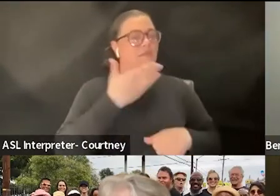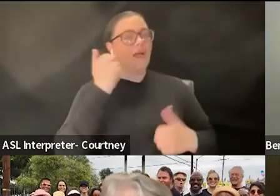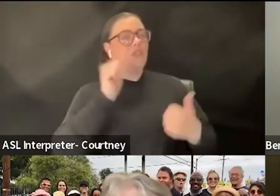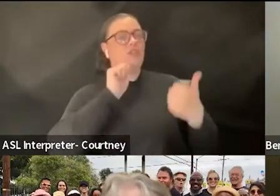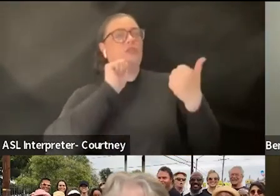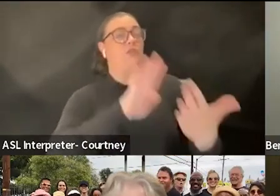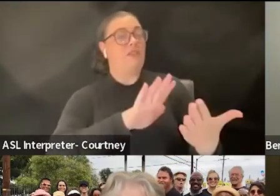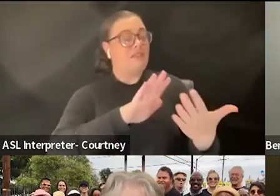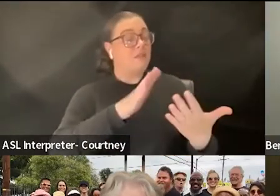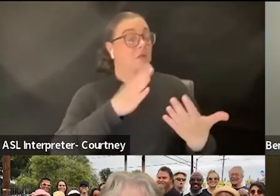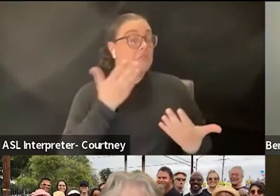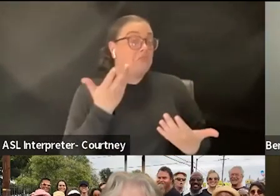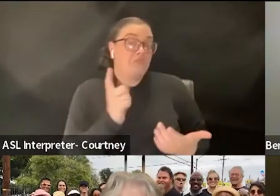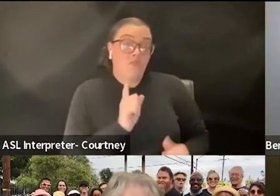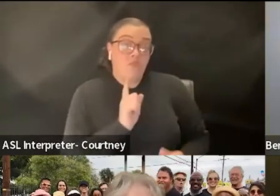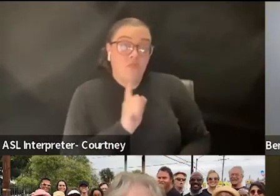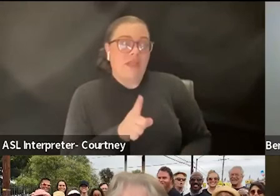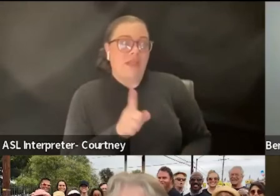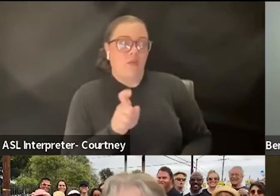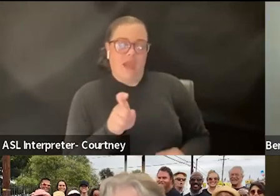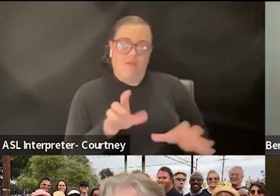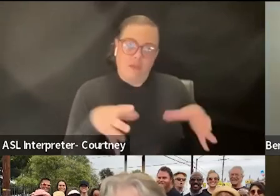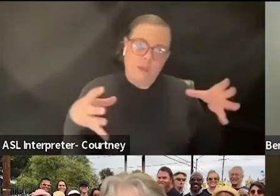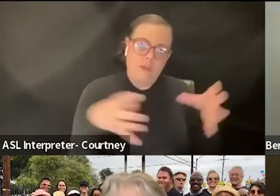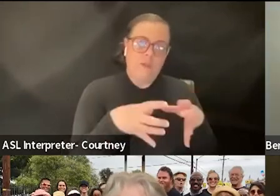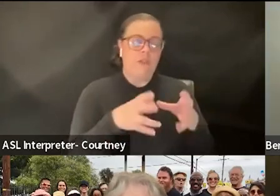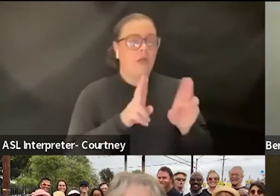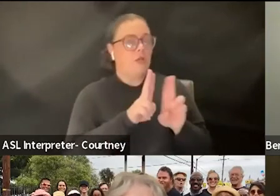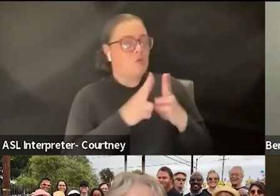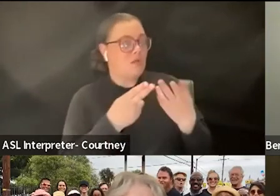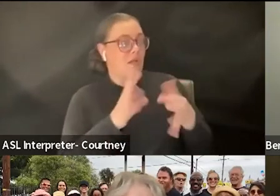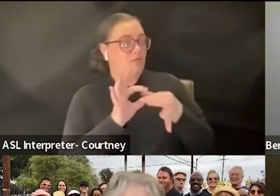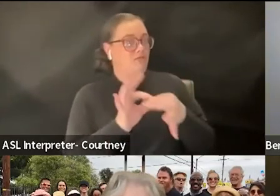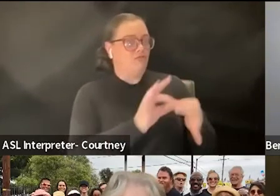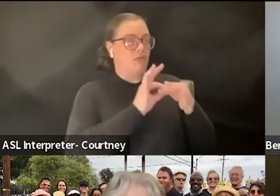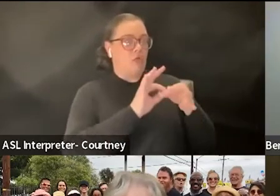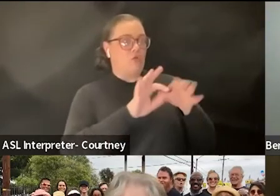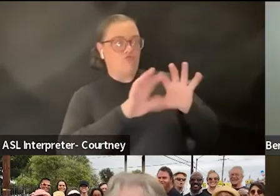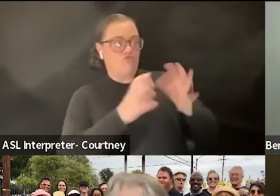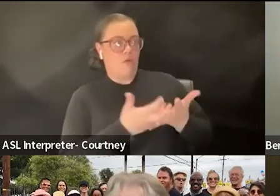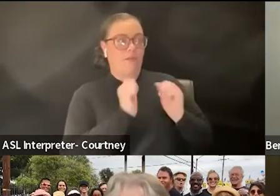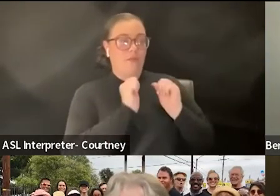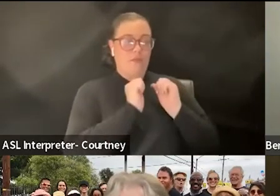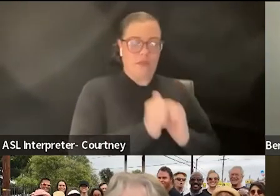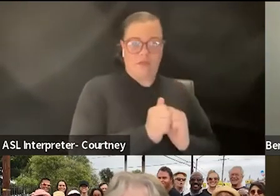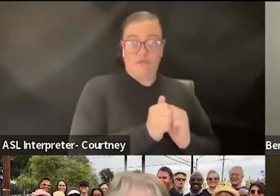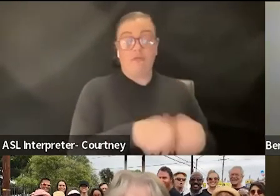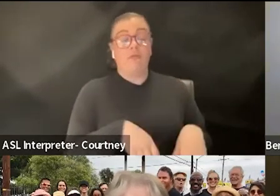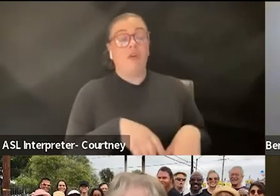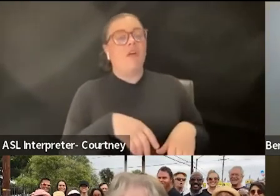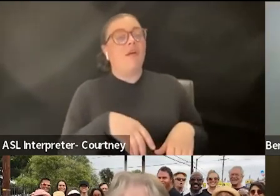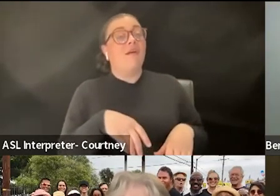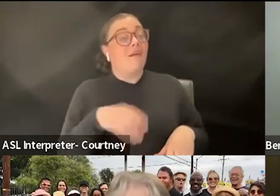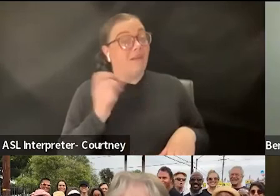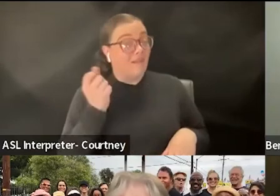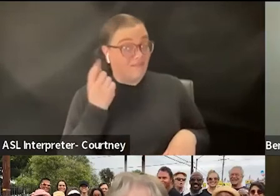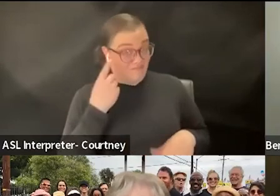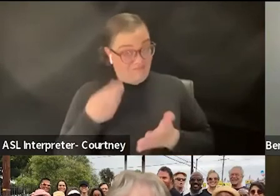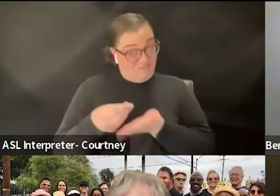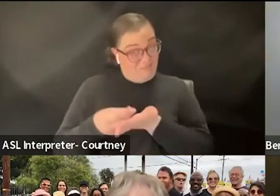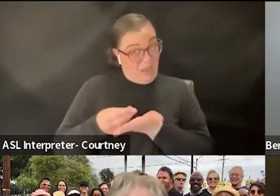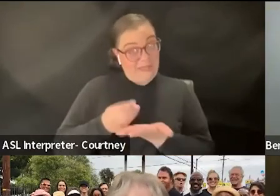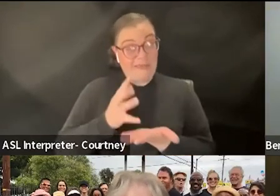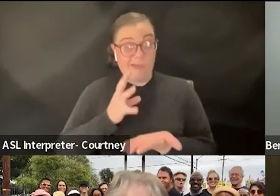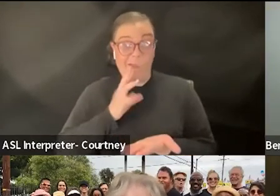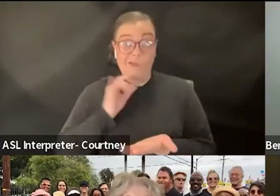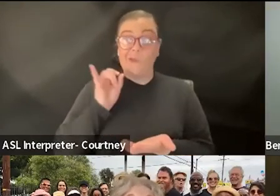cheaper, they will. If they can do anything cheaper, they will. Even if you have a great boss, they don't really understand what your life is like. You're the